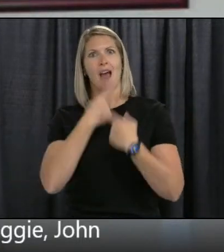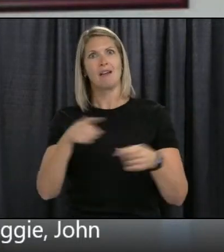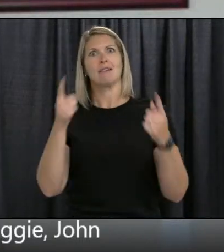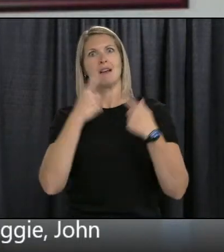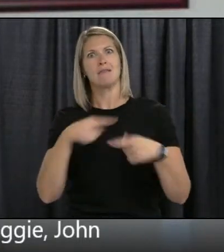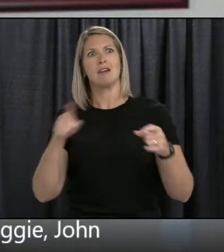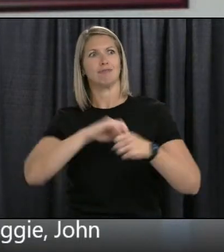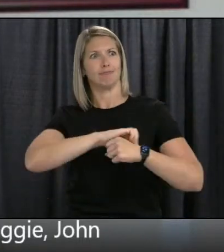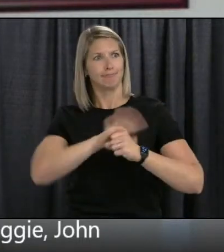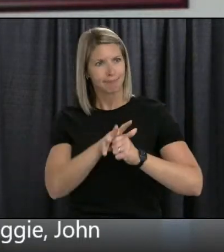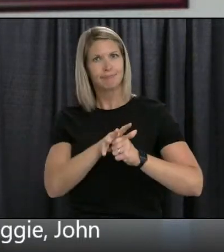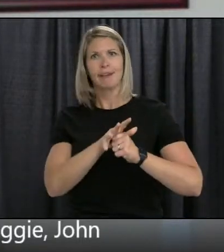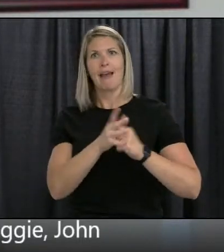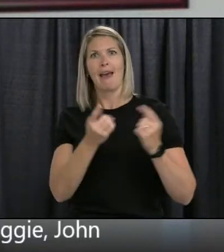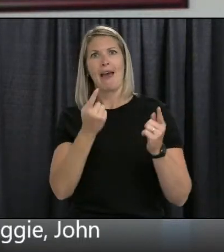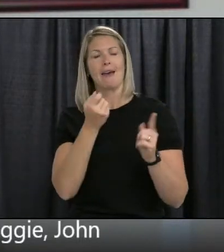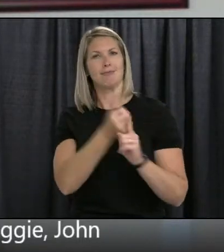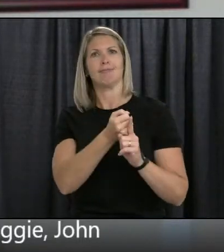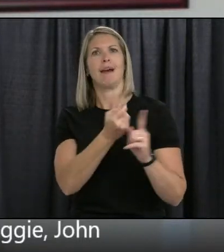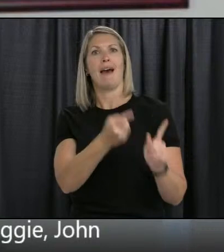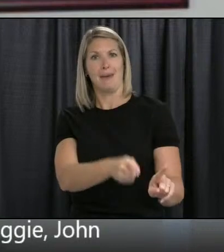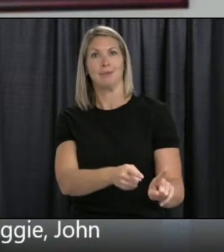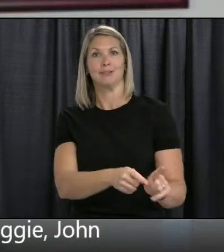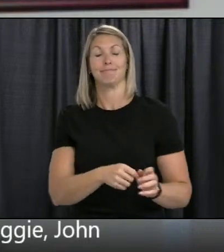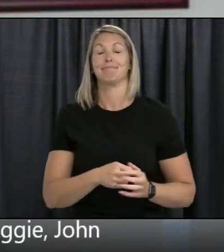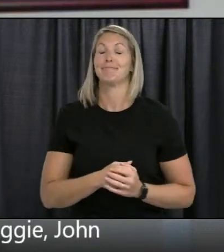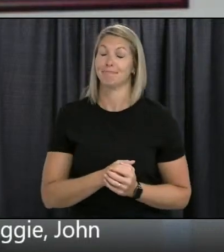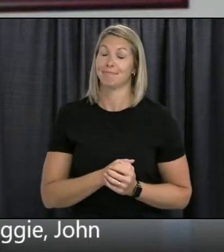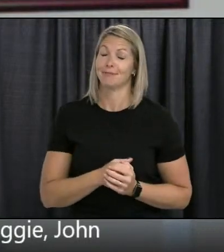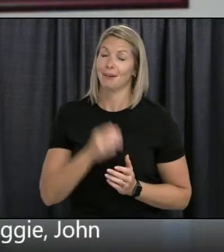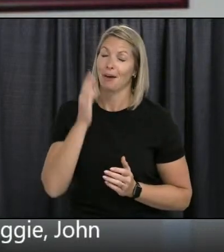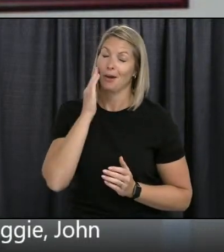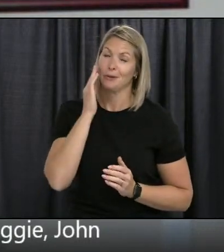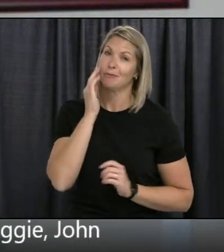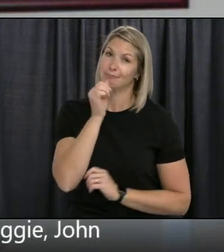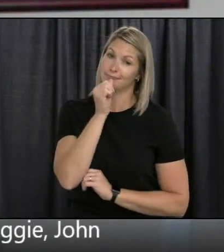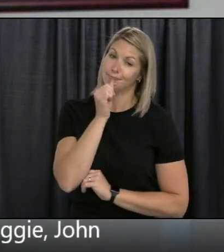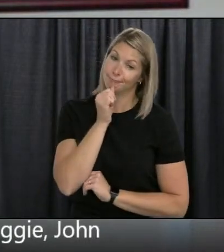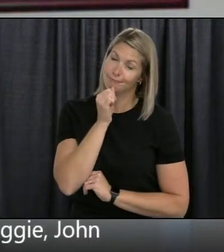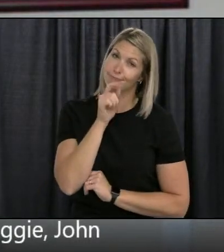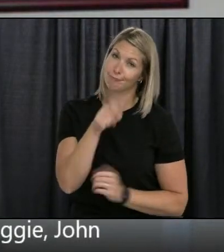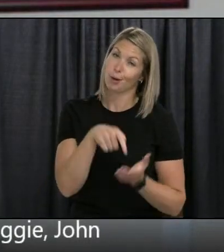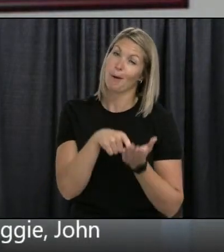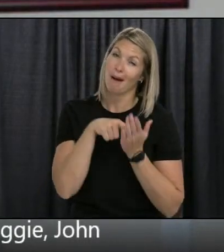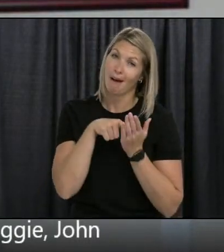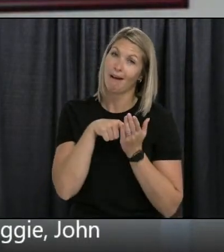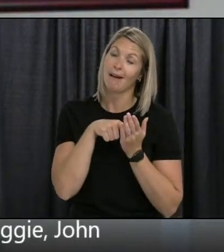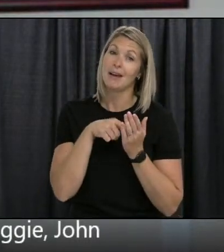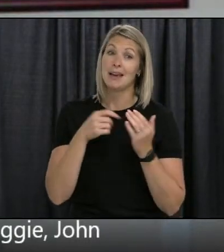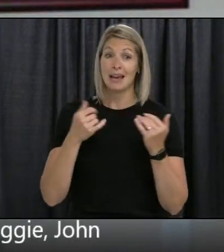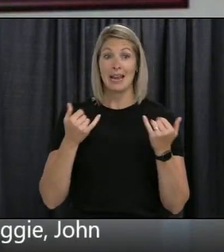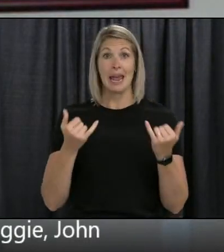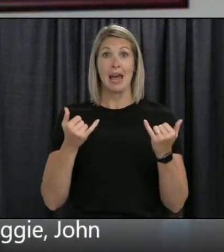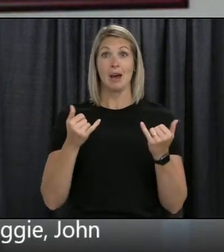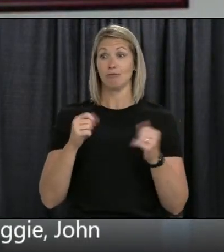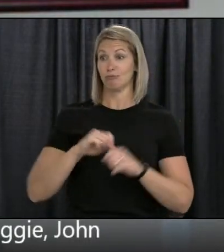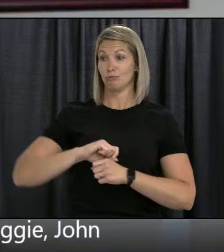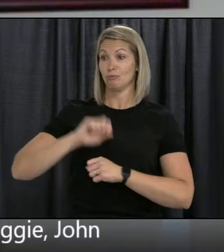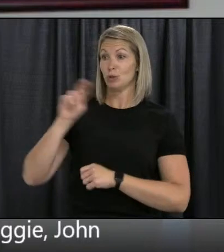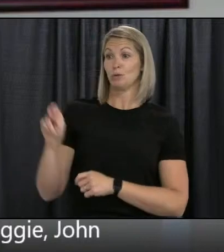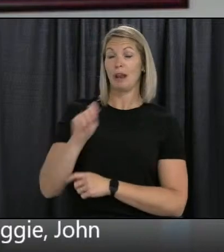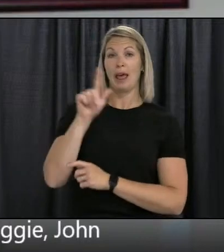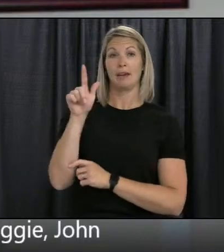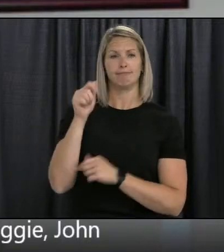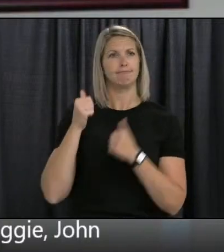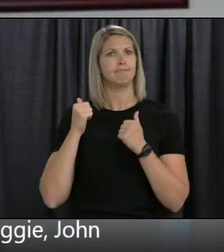course. From the point of view of the province, we're in a good position, but we can't let our guard down, because